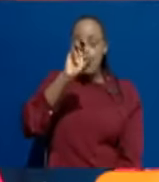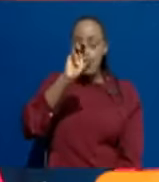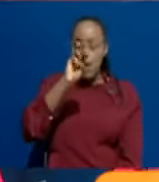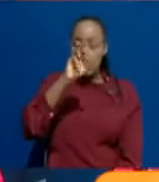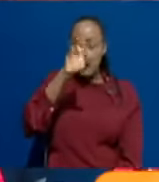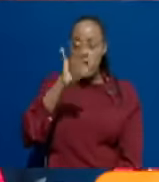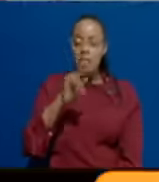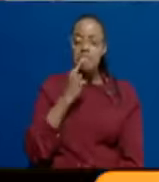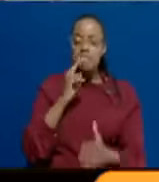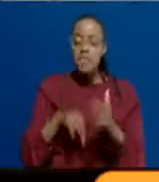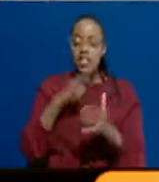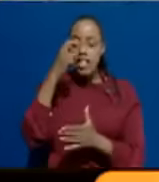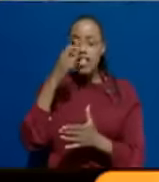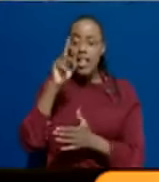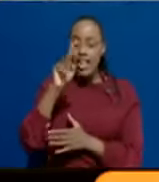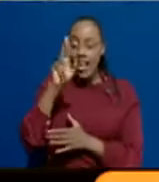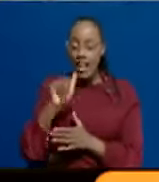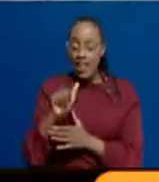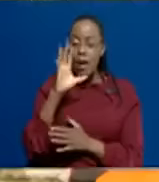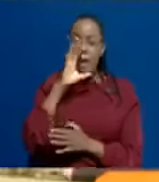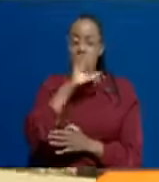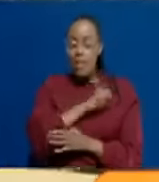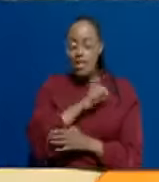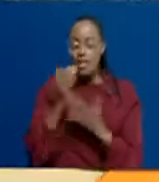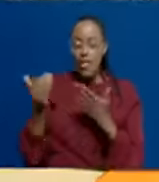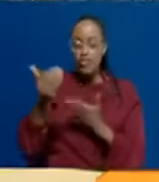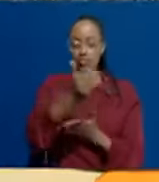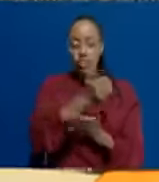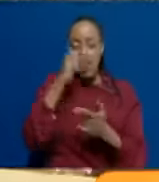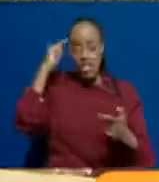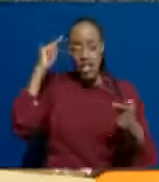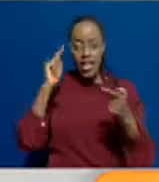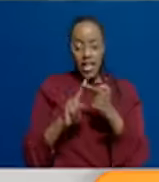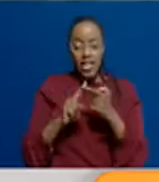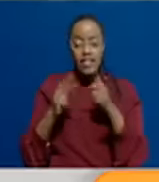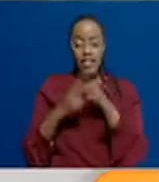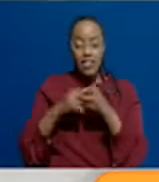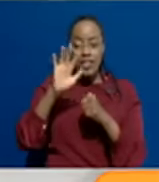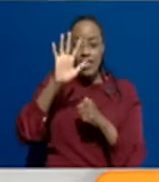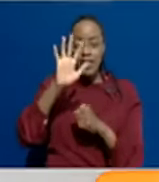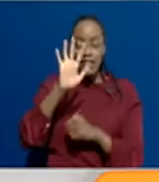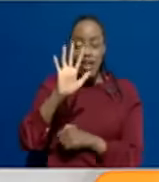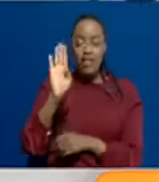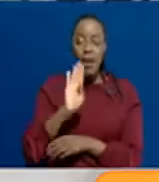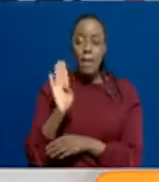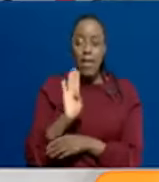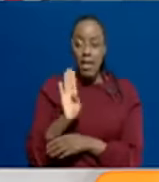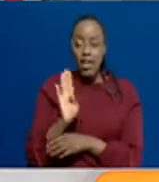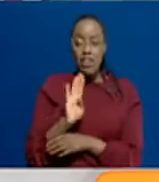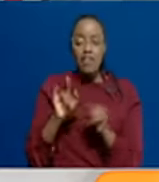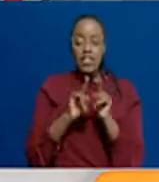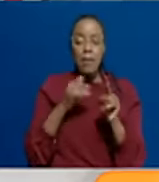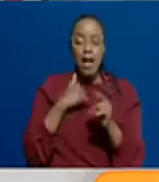revealed that the tax collector missed its revenue collection target by 75 billion shillings,